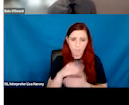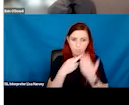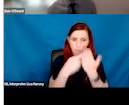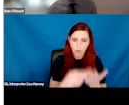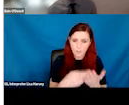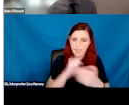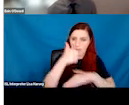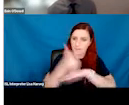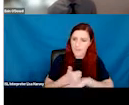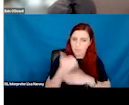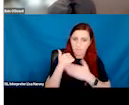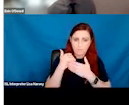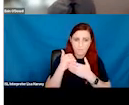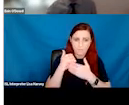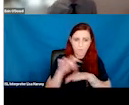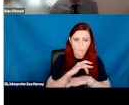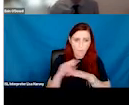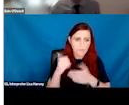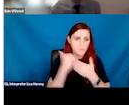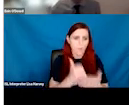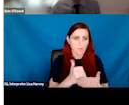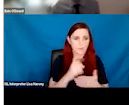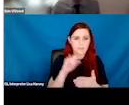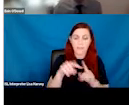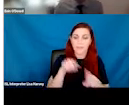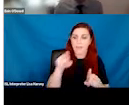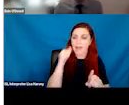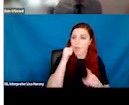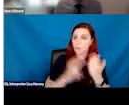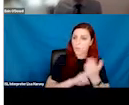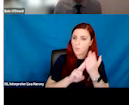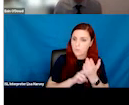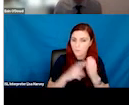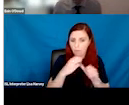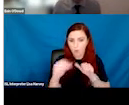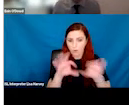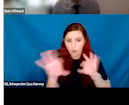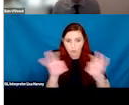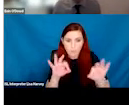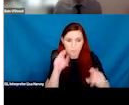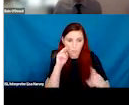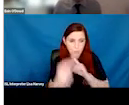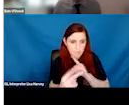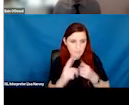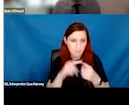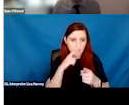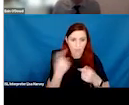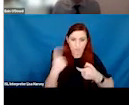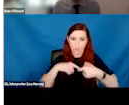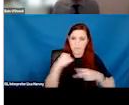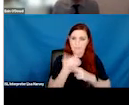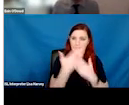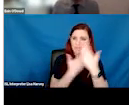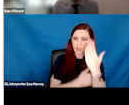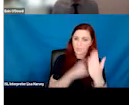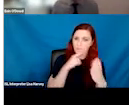performances supported by TGDM. We allow the use of alternative approaches. They are enshrined in the legislation, but care does